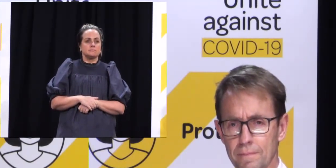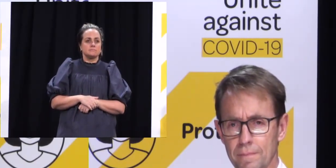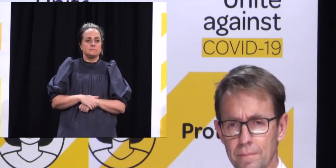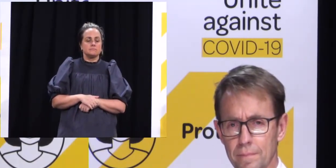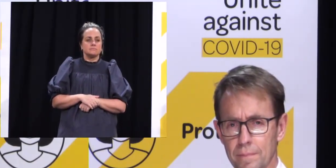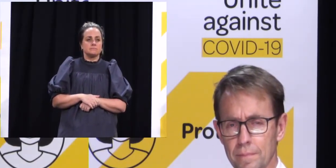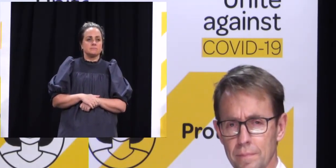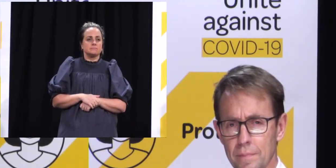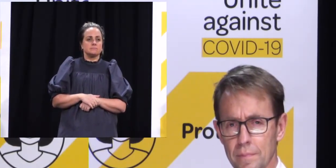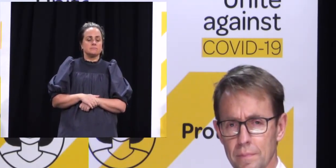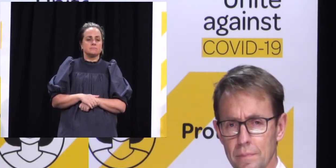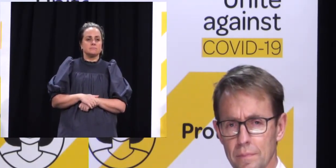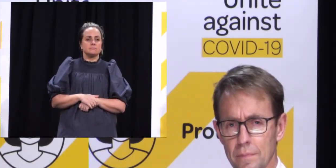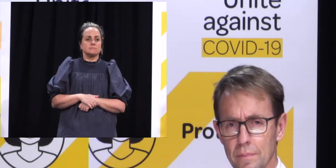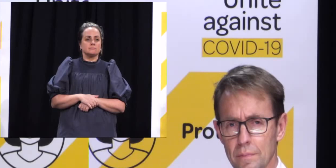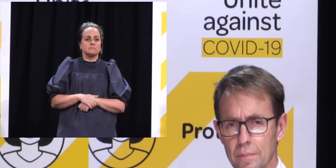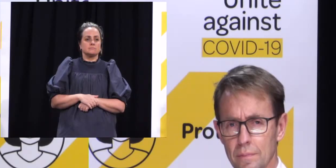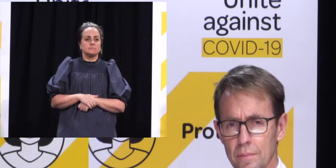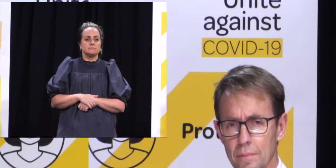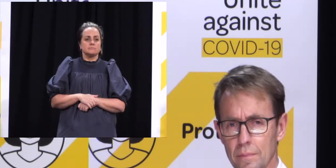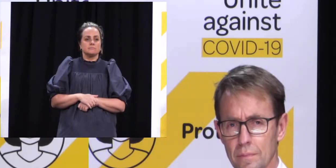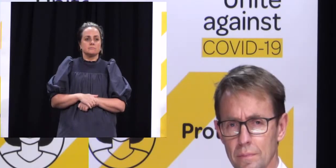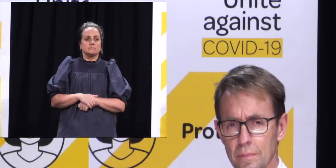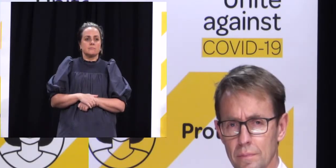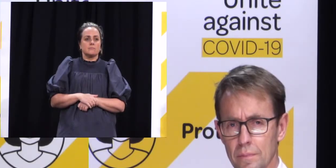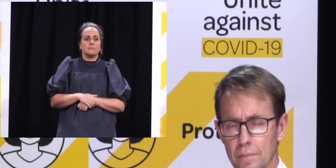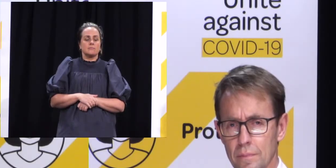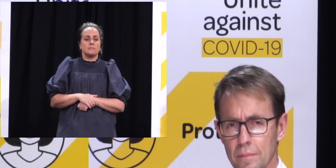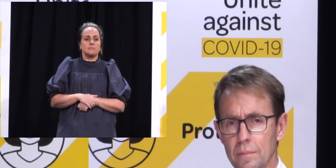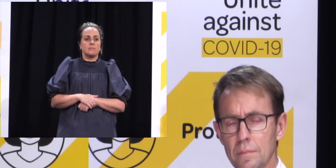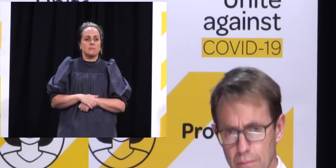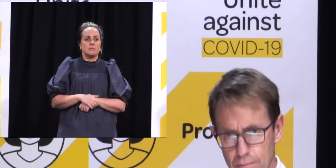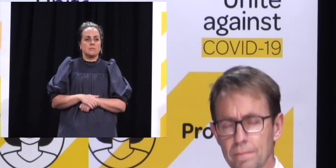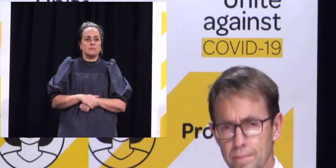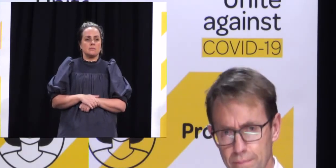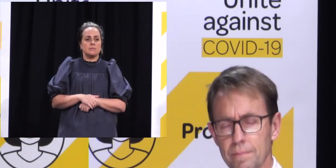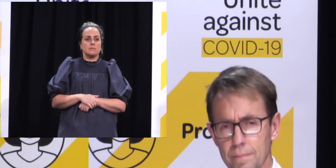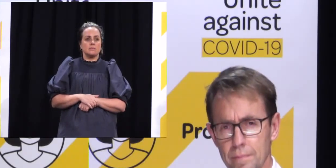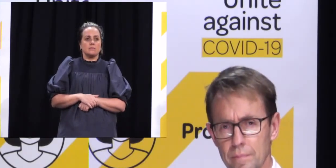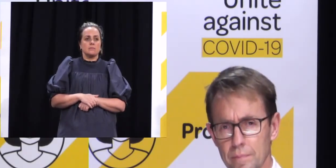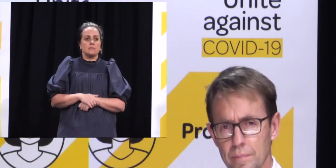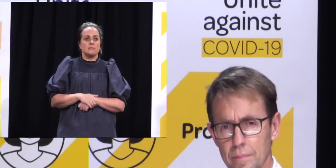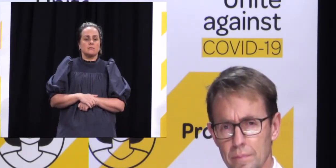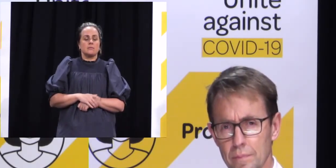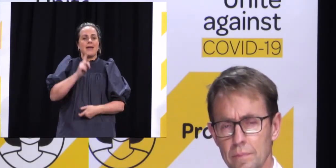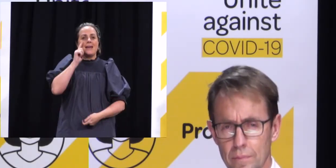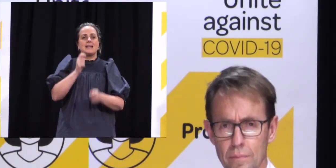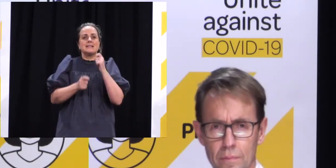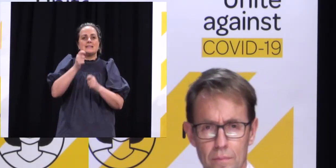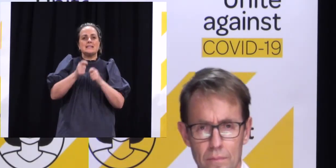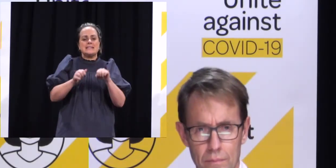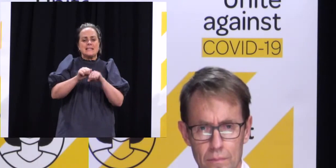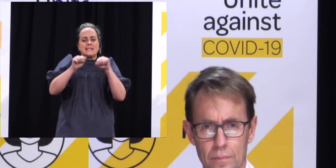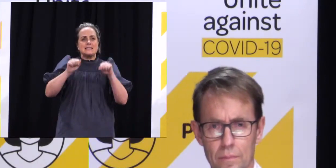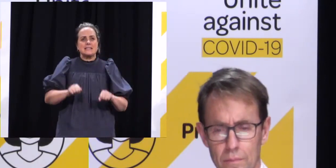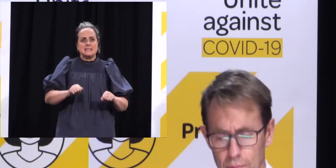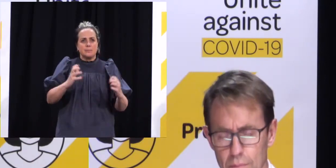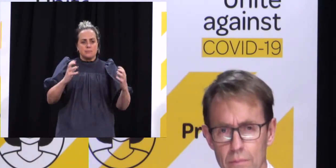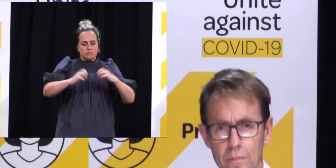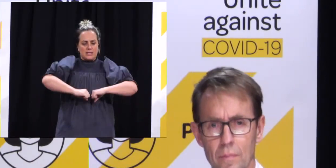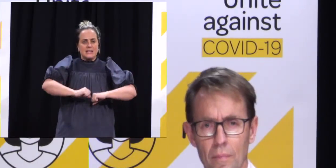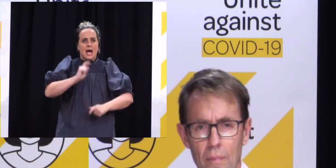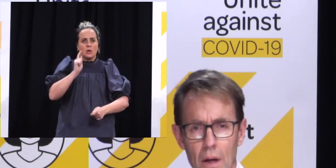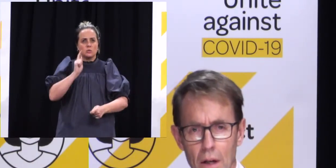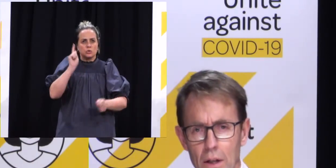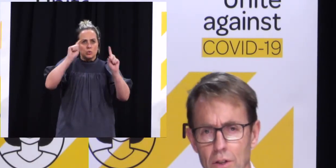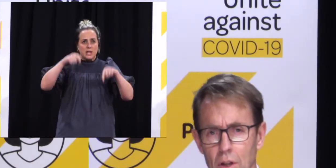system, which is the National Repository for Testing Results, went down today. And what impact did that have on the turnaround for test